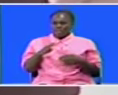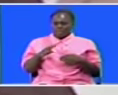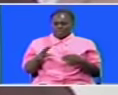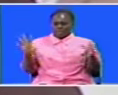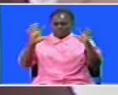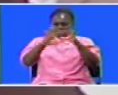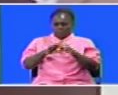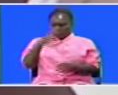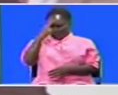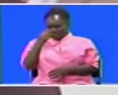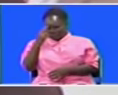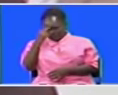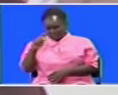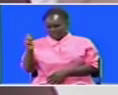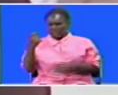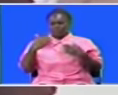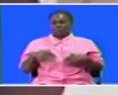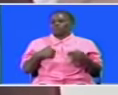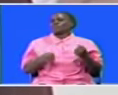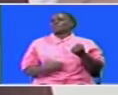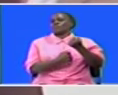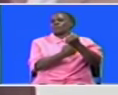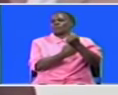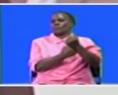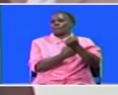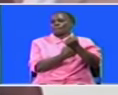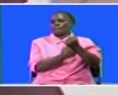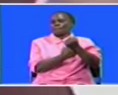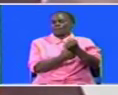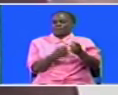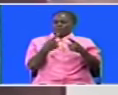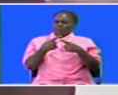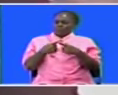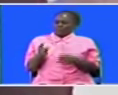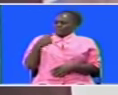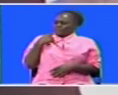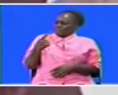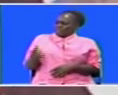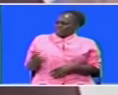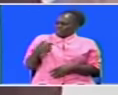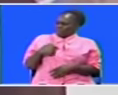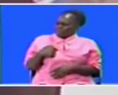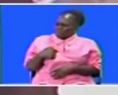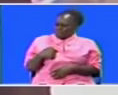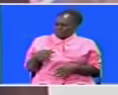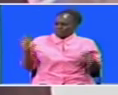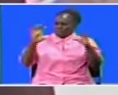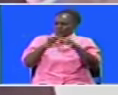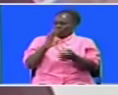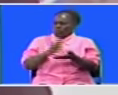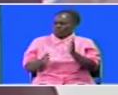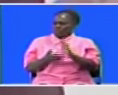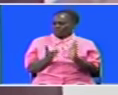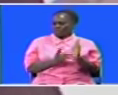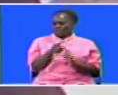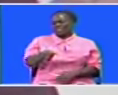Wamasai, tuwe na umoja ya Wakenya, naungana na hawa sana. Lakini kusema umoja bila maendeleo, hiyo